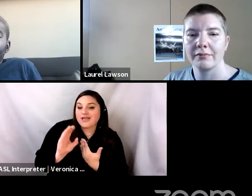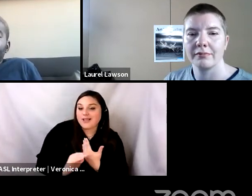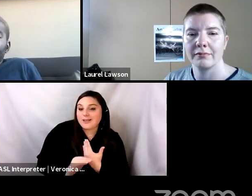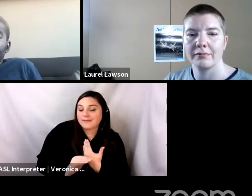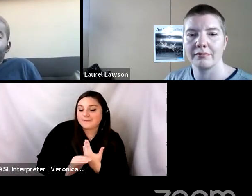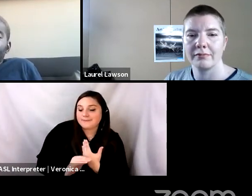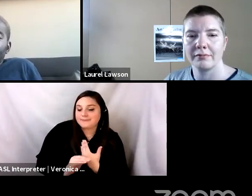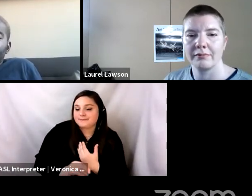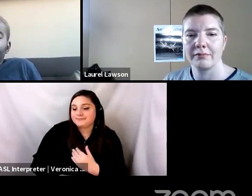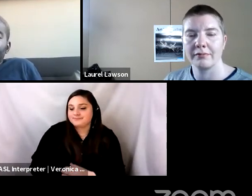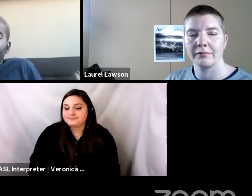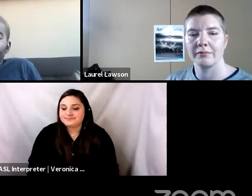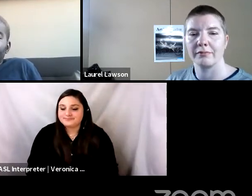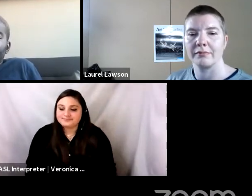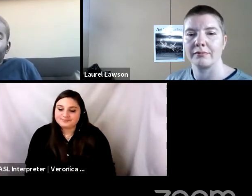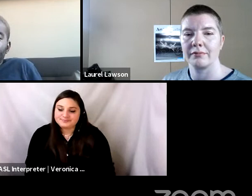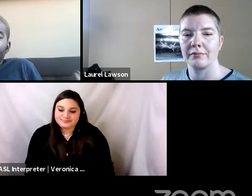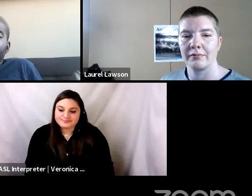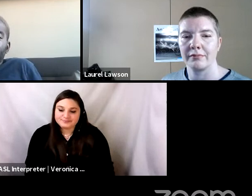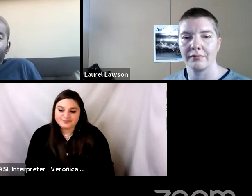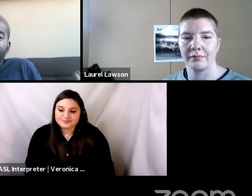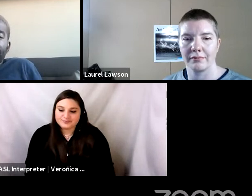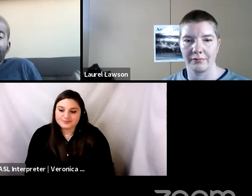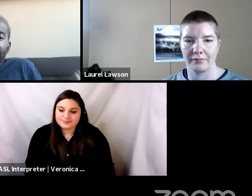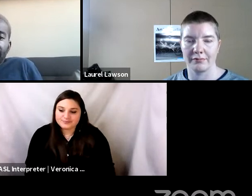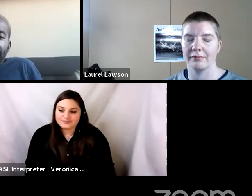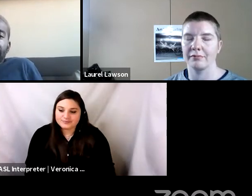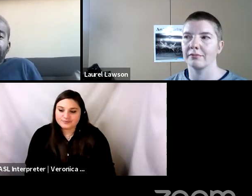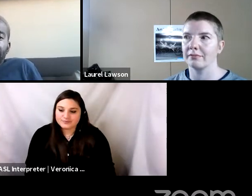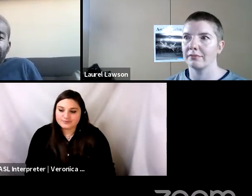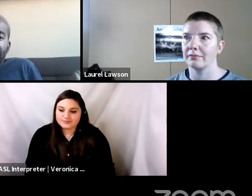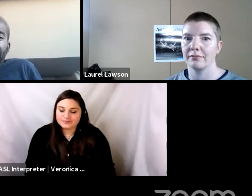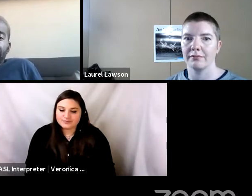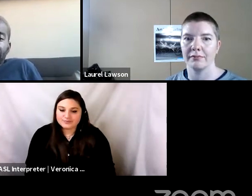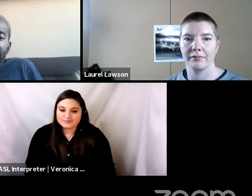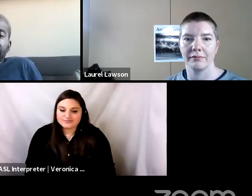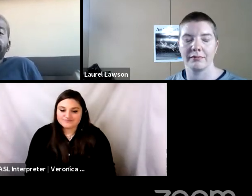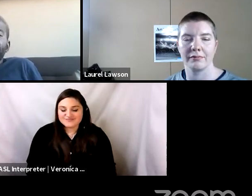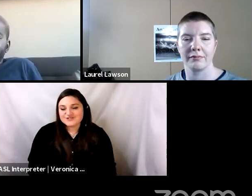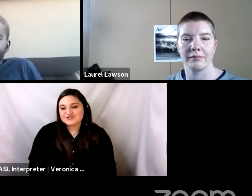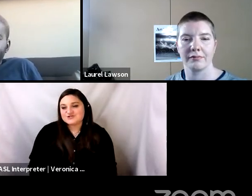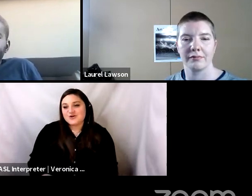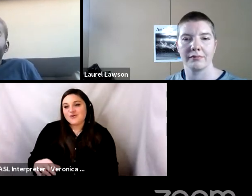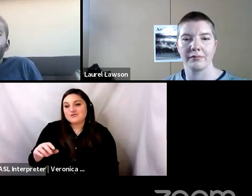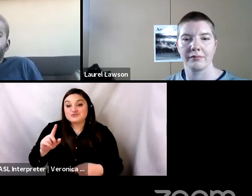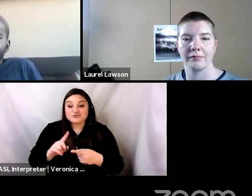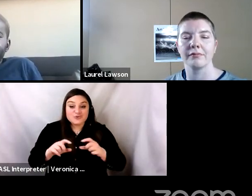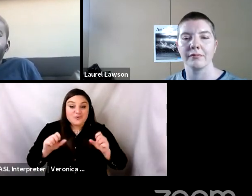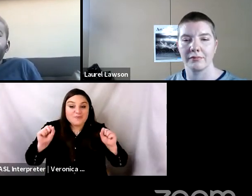like I think having like a set of instructions is also like a nice way of like